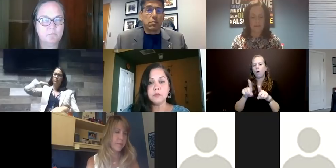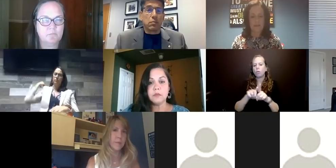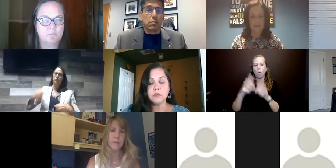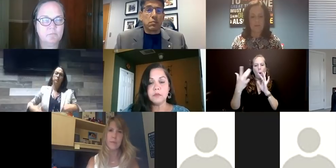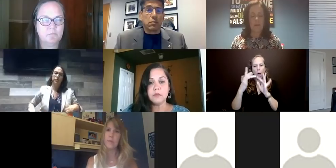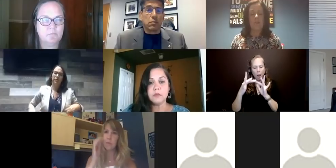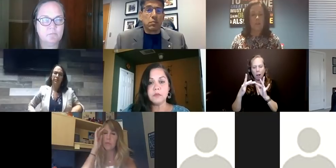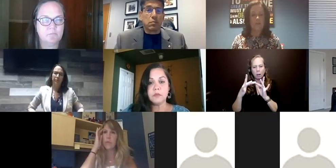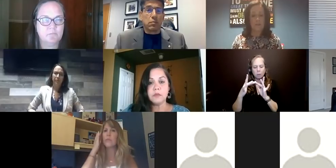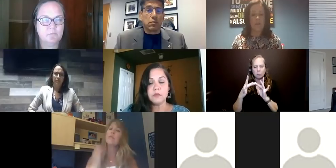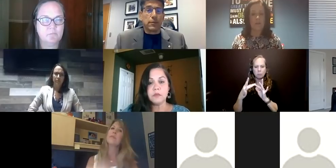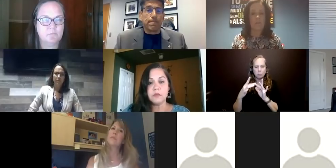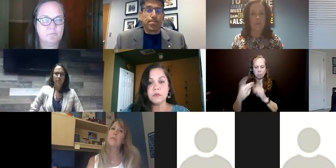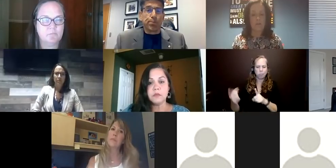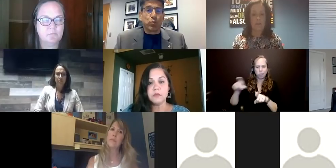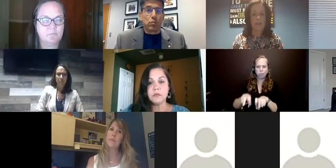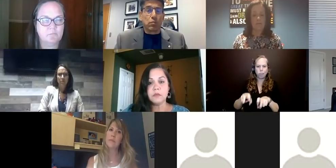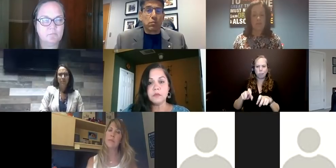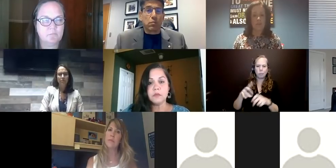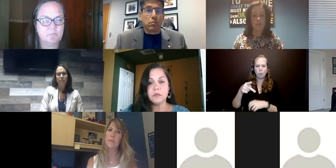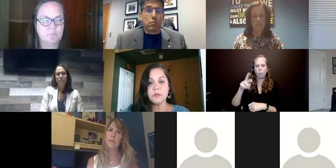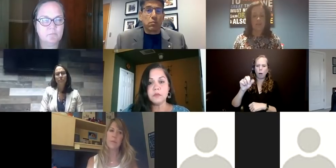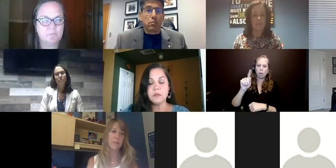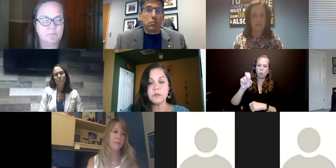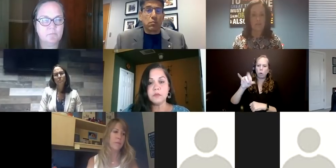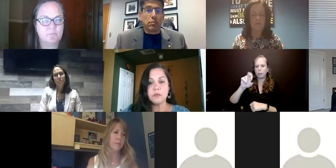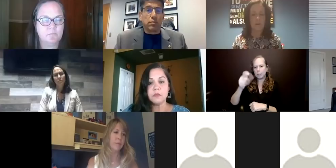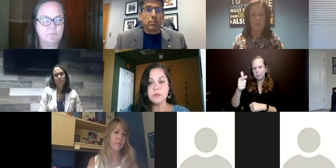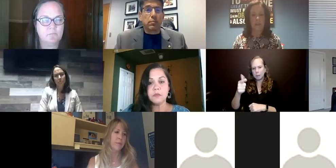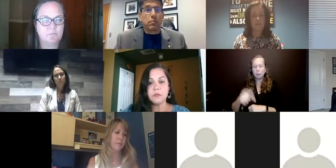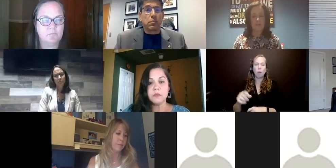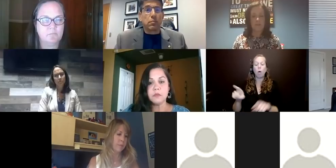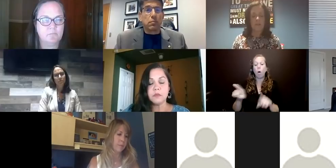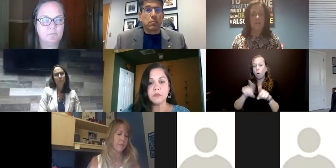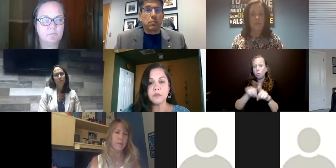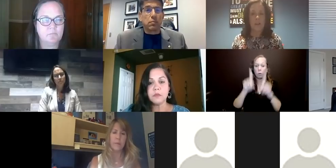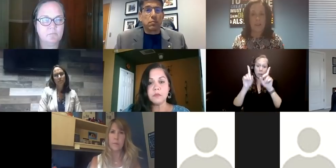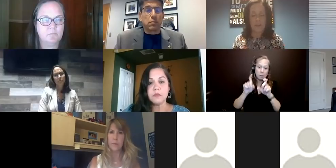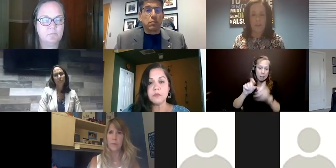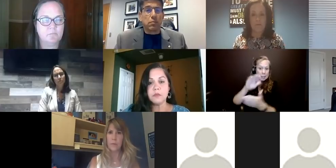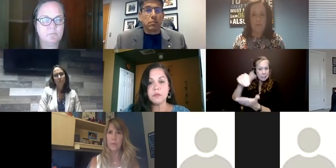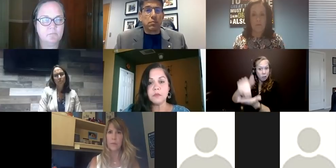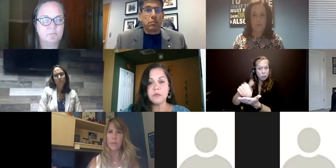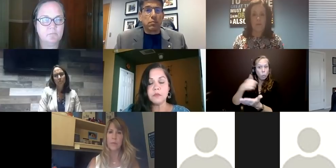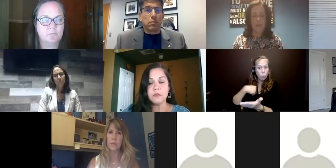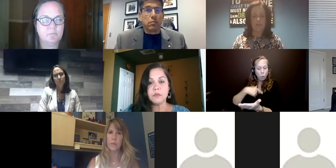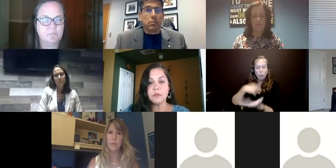proctoring systems. We've even talked about establishing testing centers within our campuses. So while I can't give